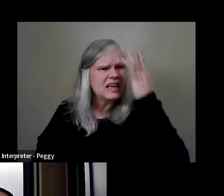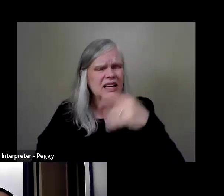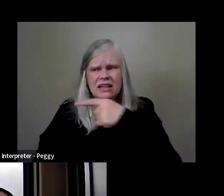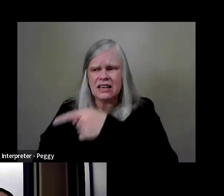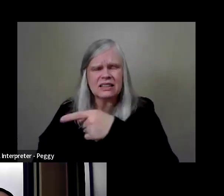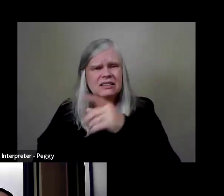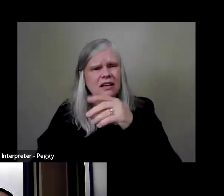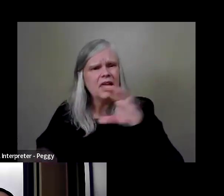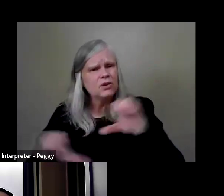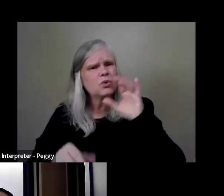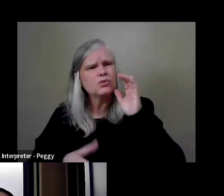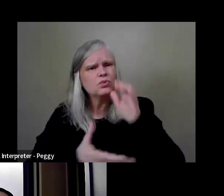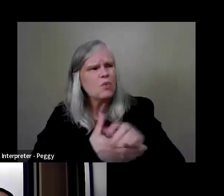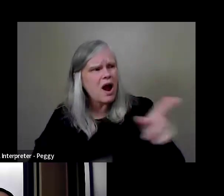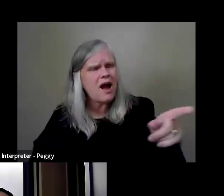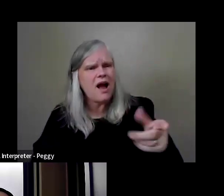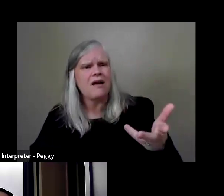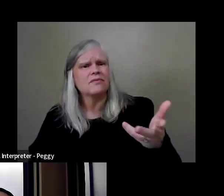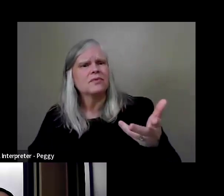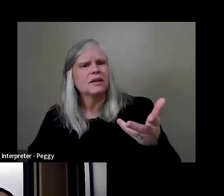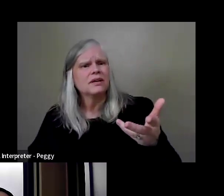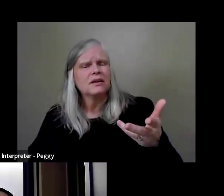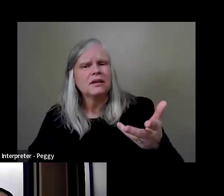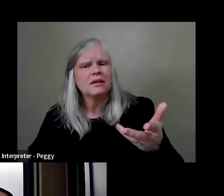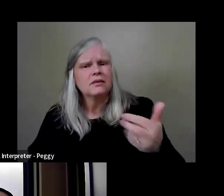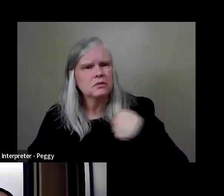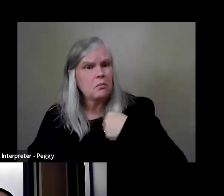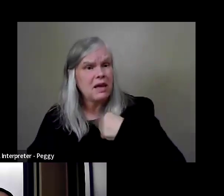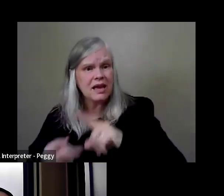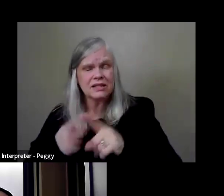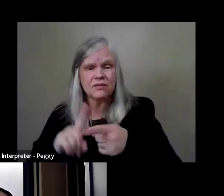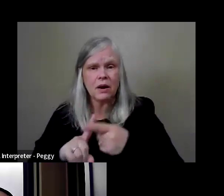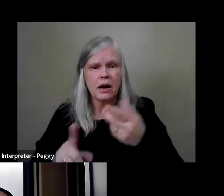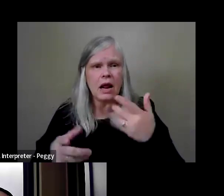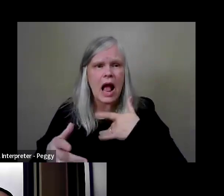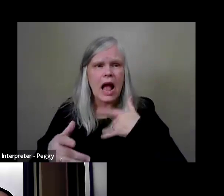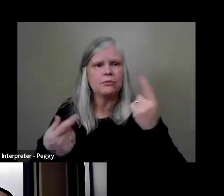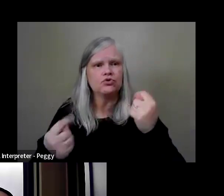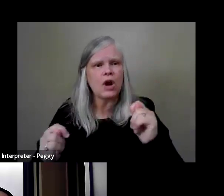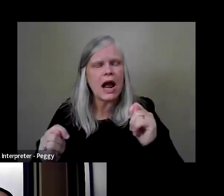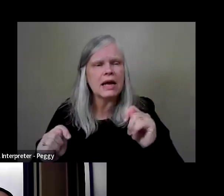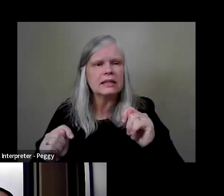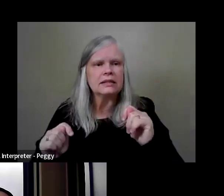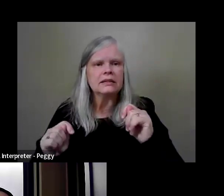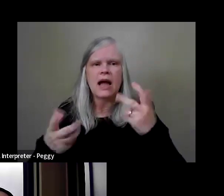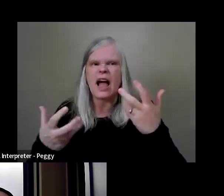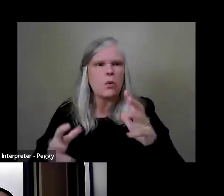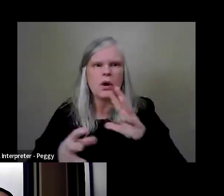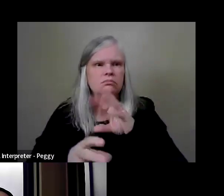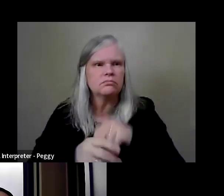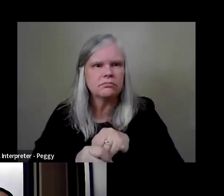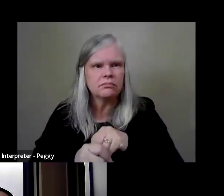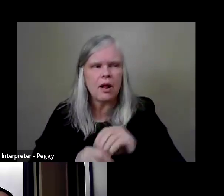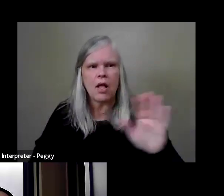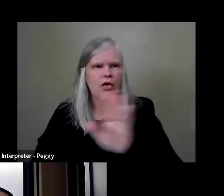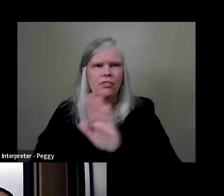her. And, I feel like as a friend, I'm kind of treading on light territory because I don't want to get into the middle of